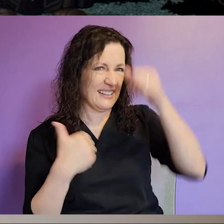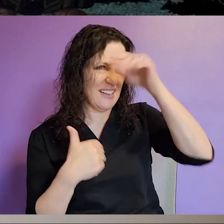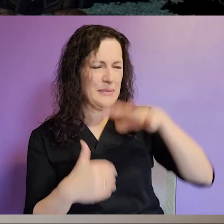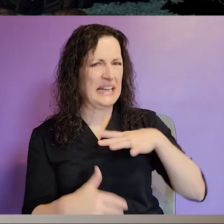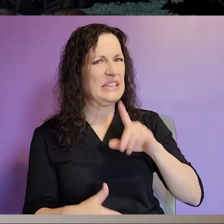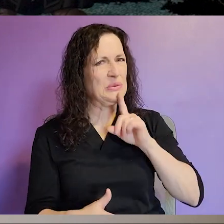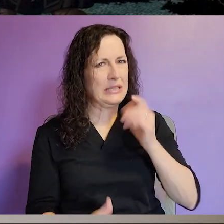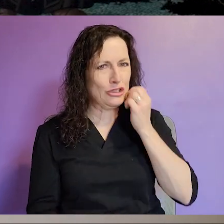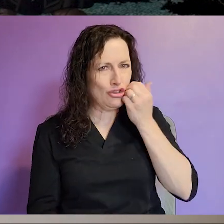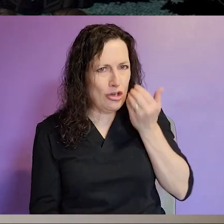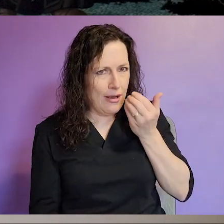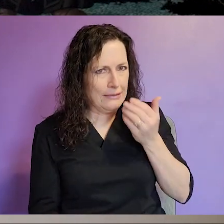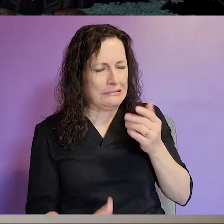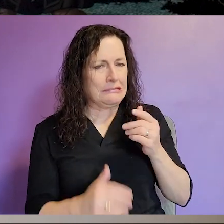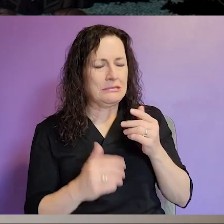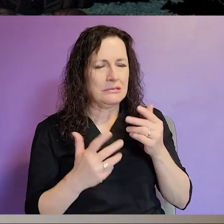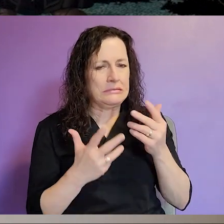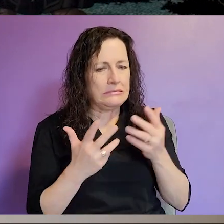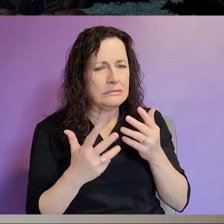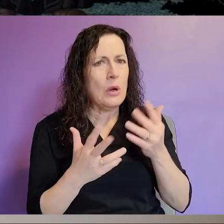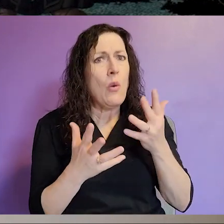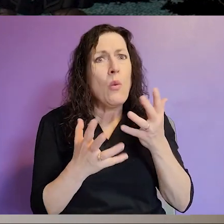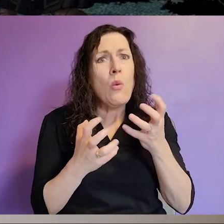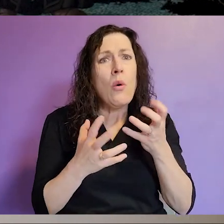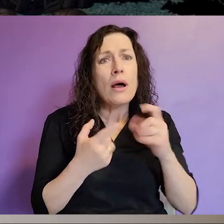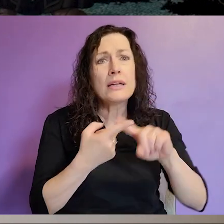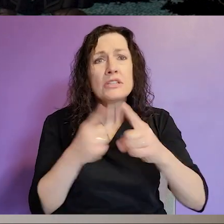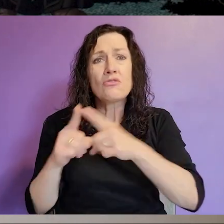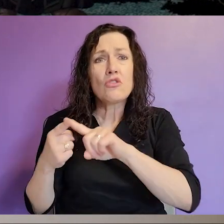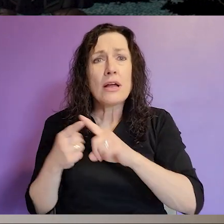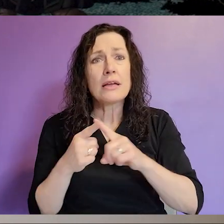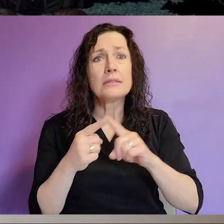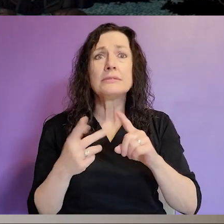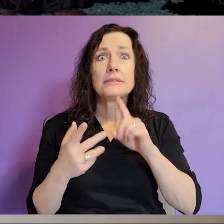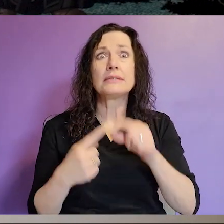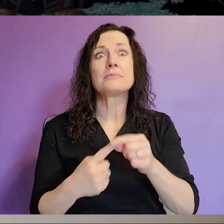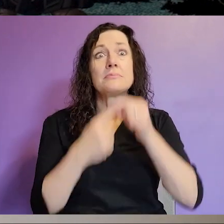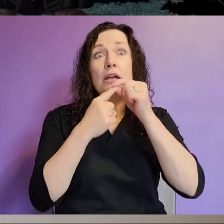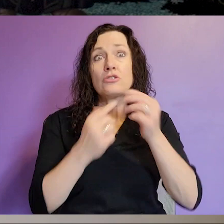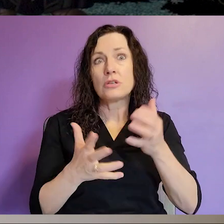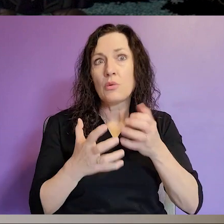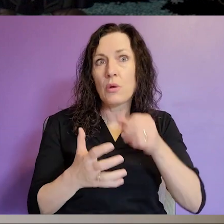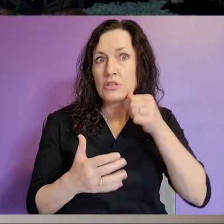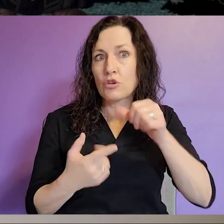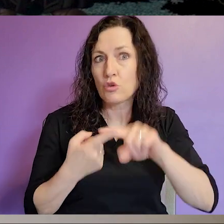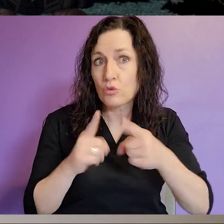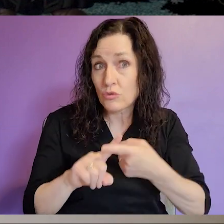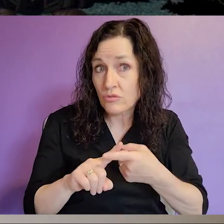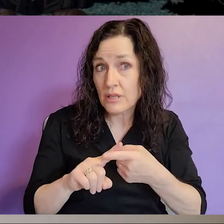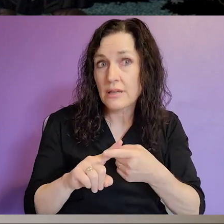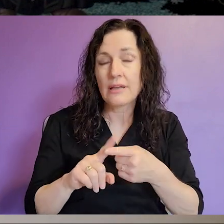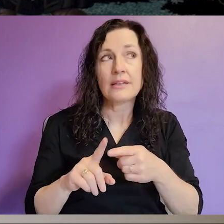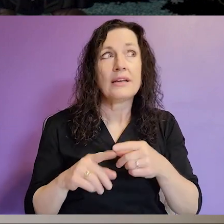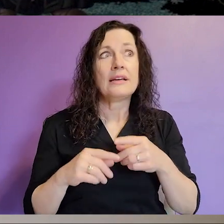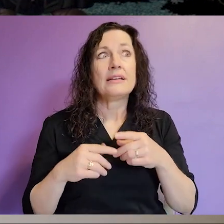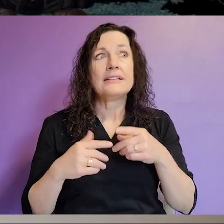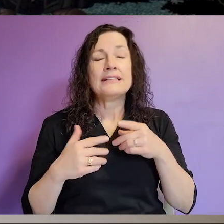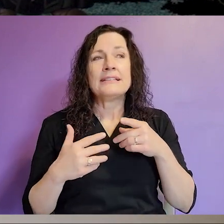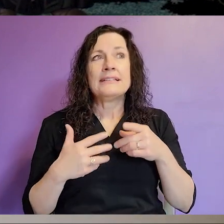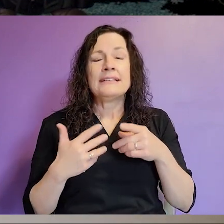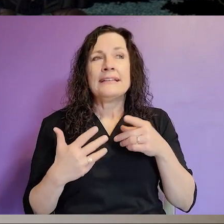And he's a shy lad and really, really wants to have friends, and especially a girlfriend.